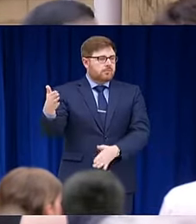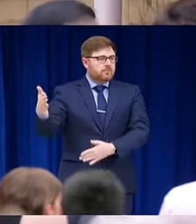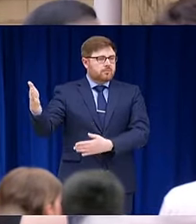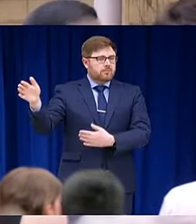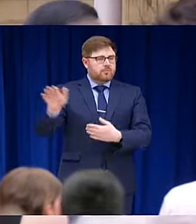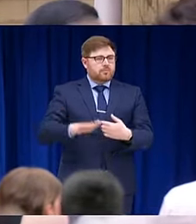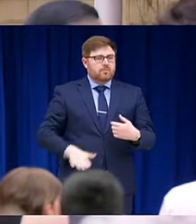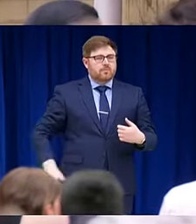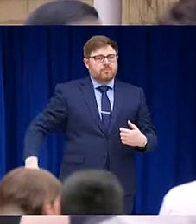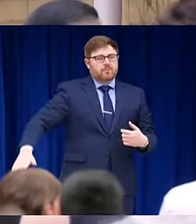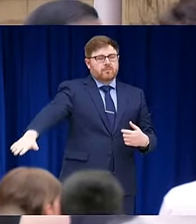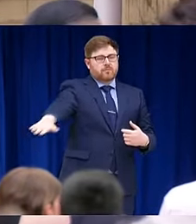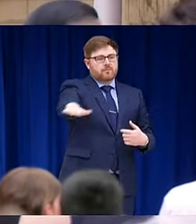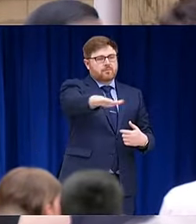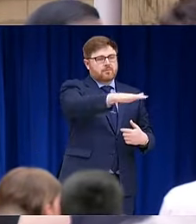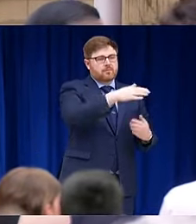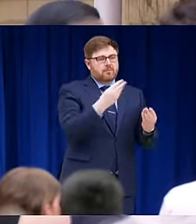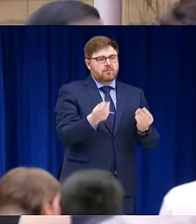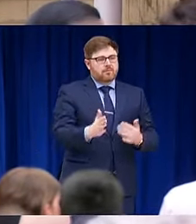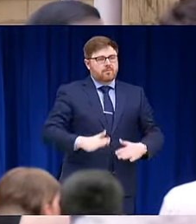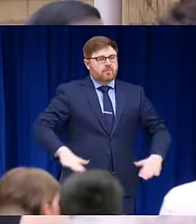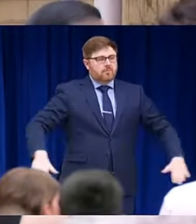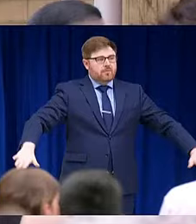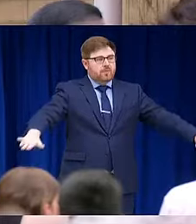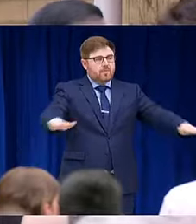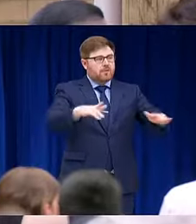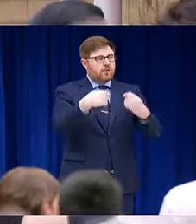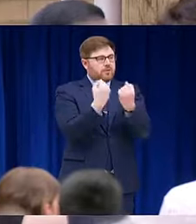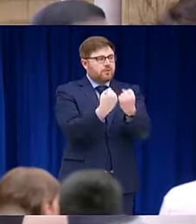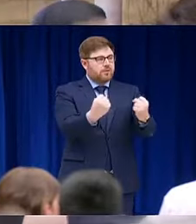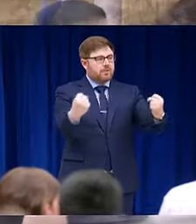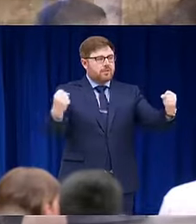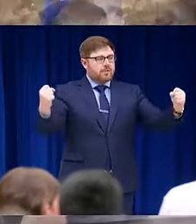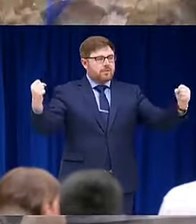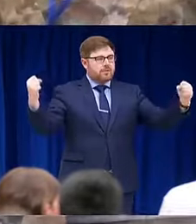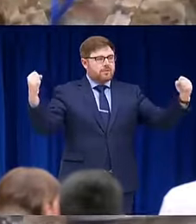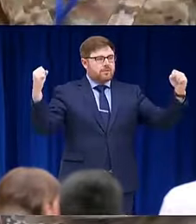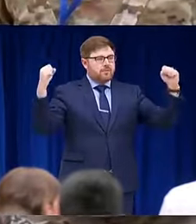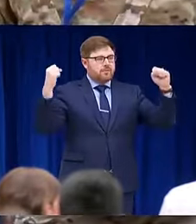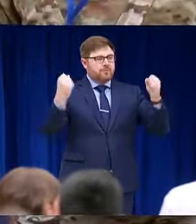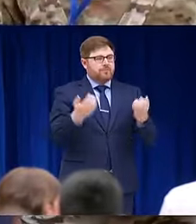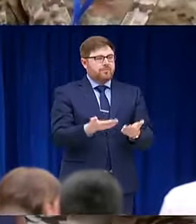wave o'er the land of the